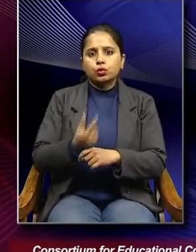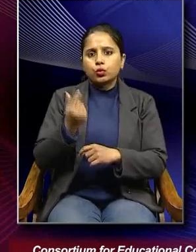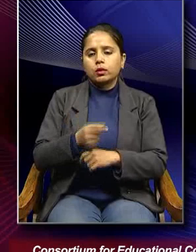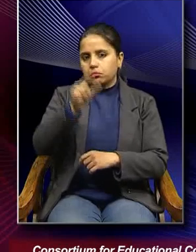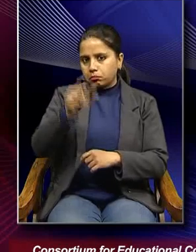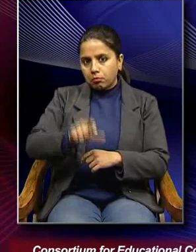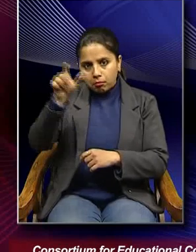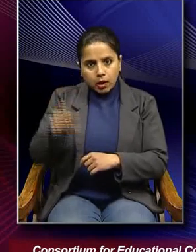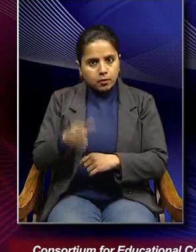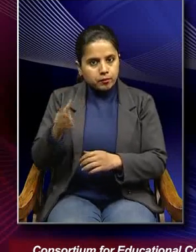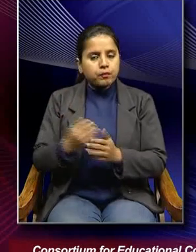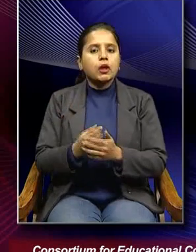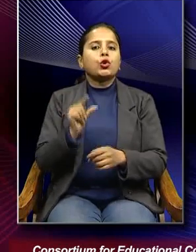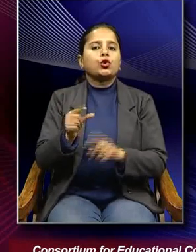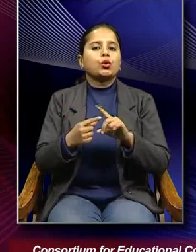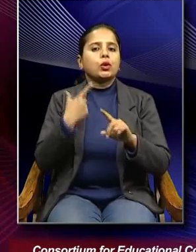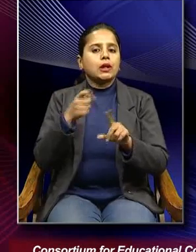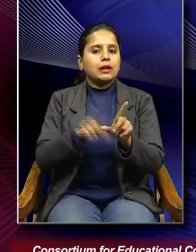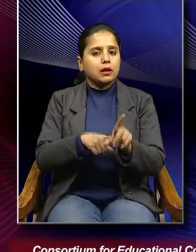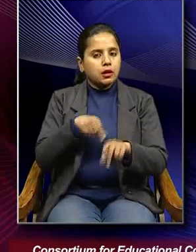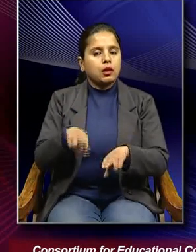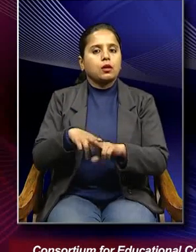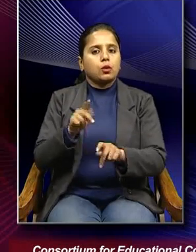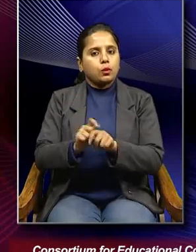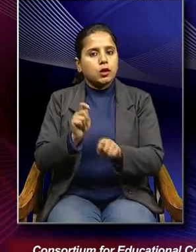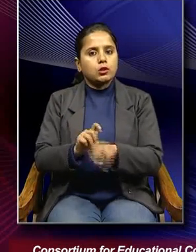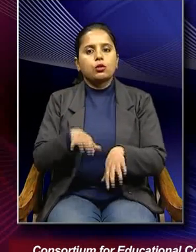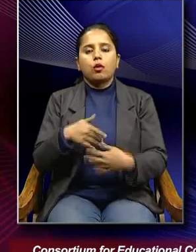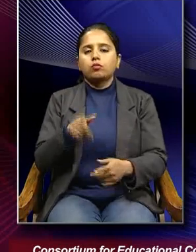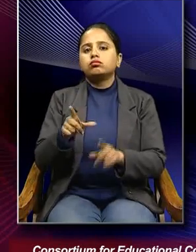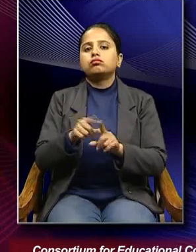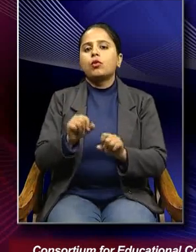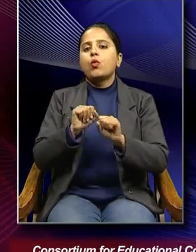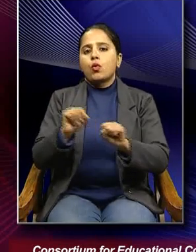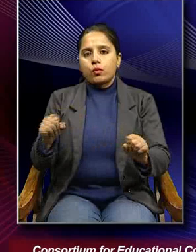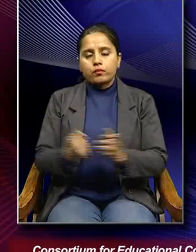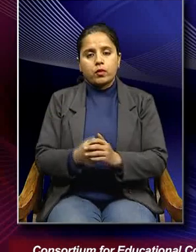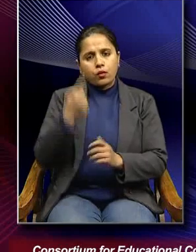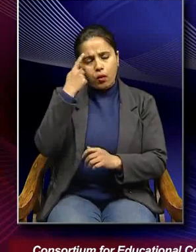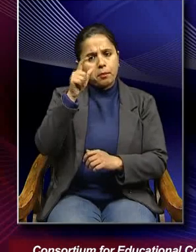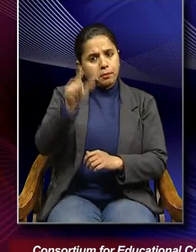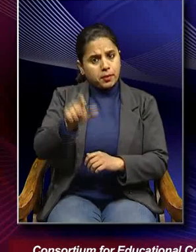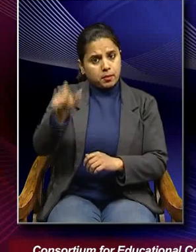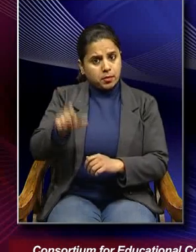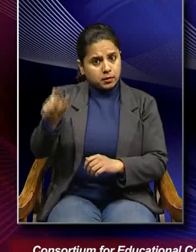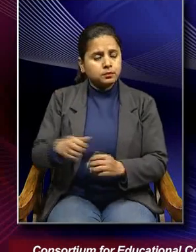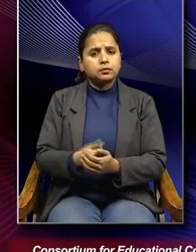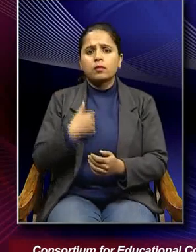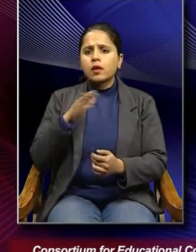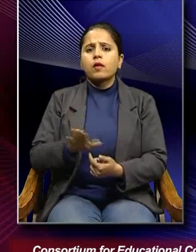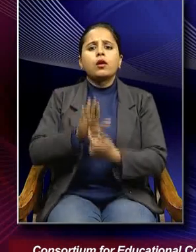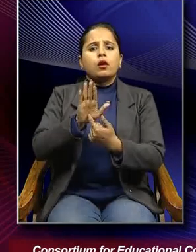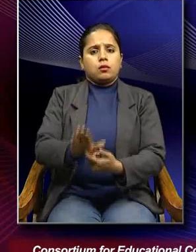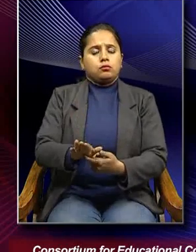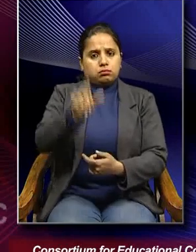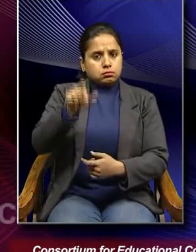individual utility functions and preferences. For individuals, we represent